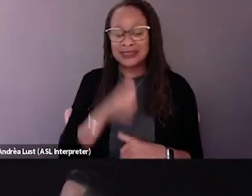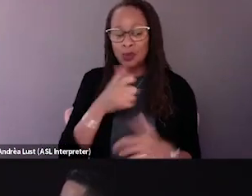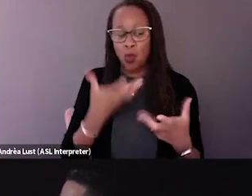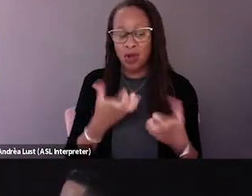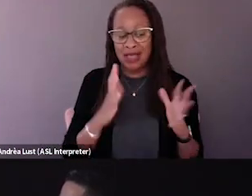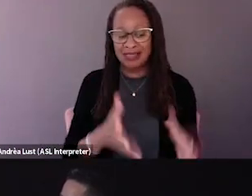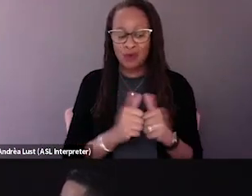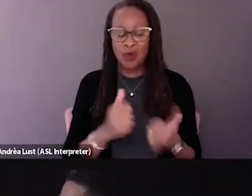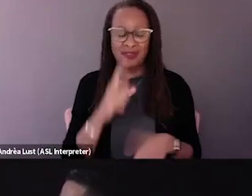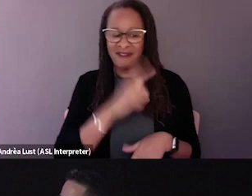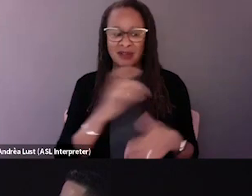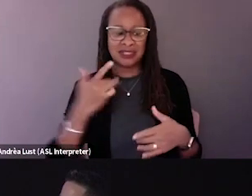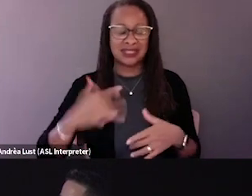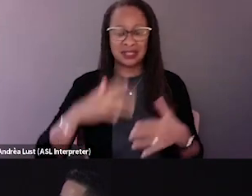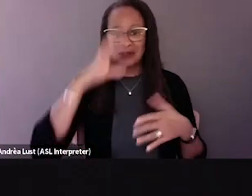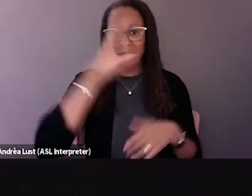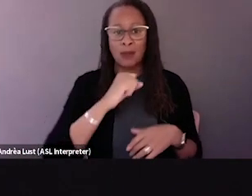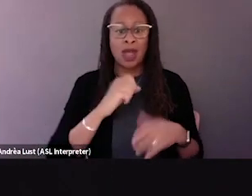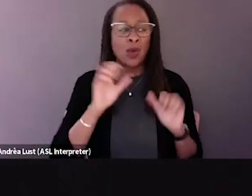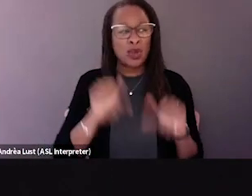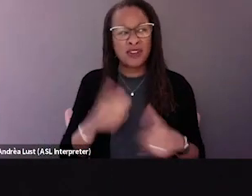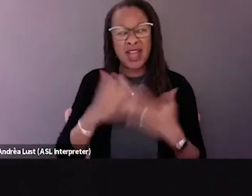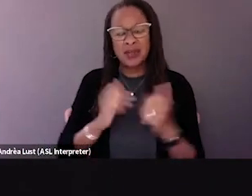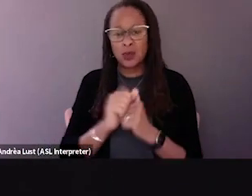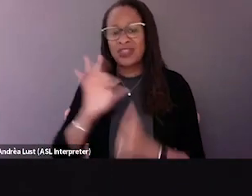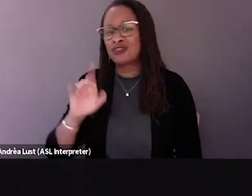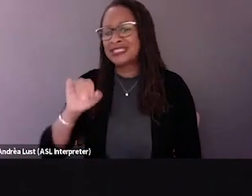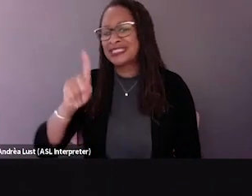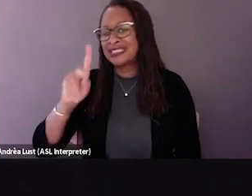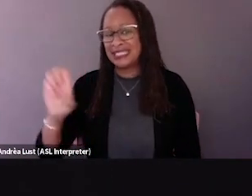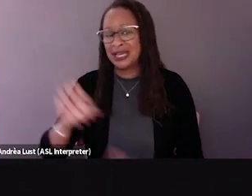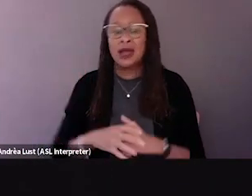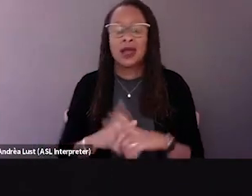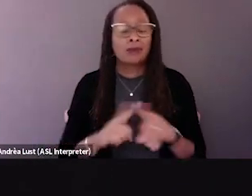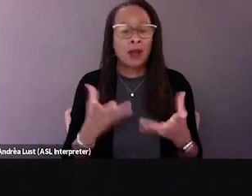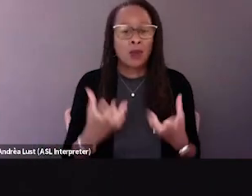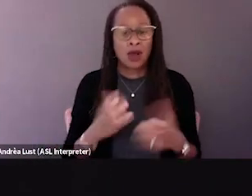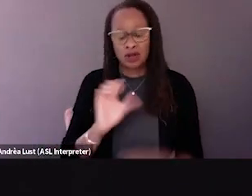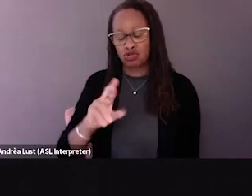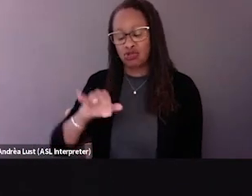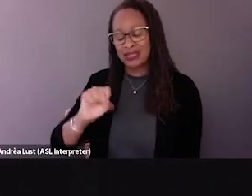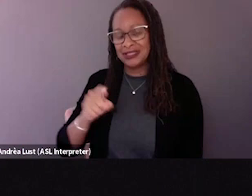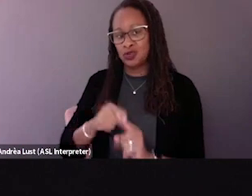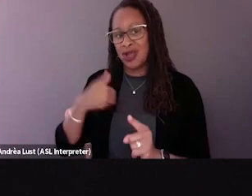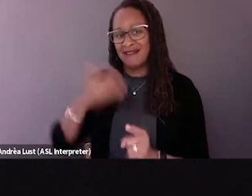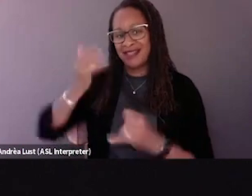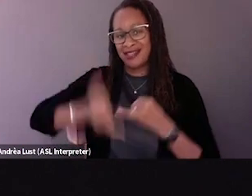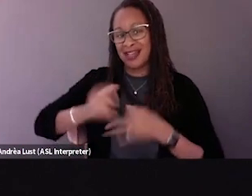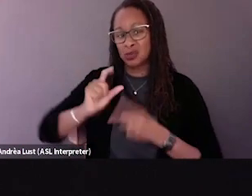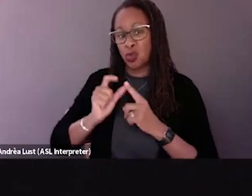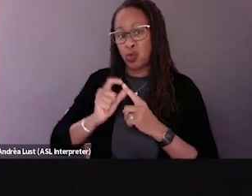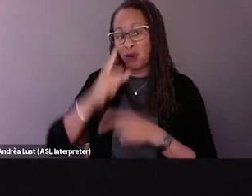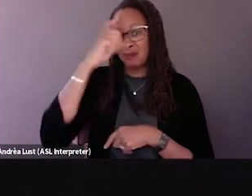we could have ended on Frisky, but I wanted to sort of, Chris to have the last word,